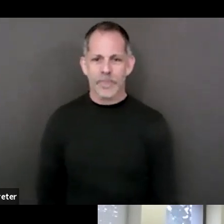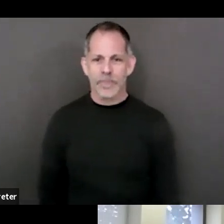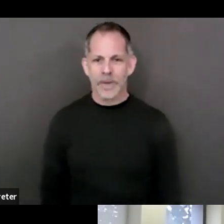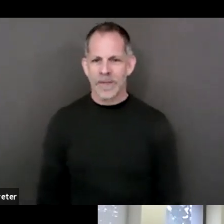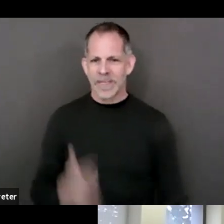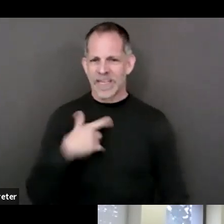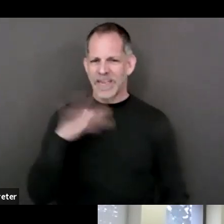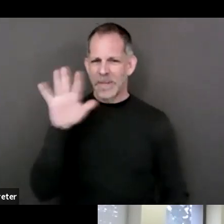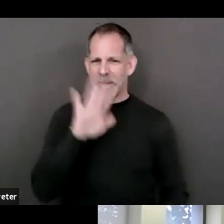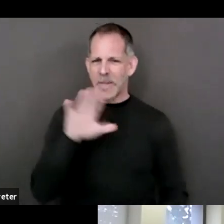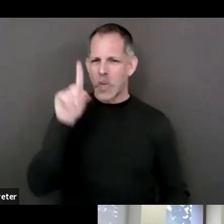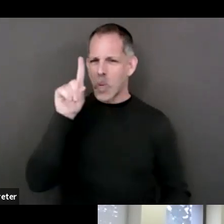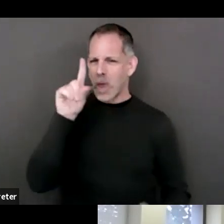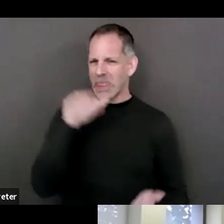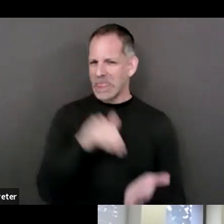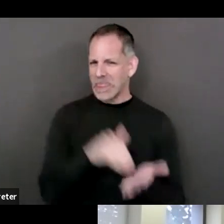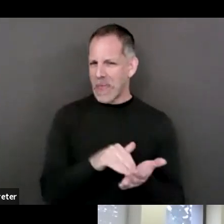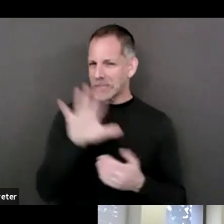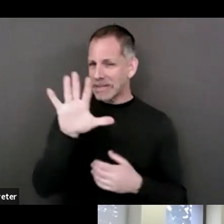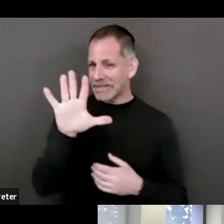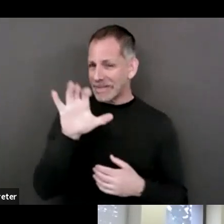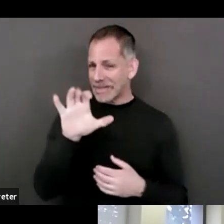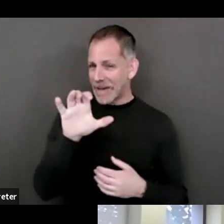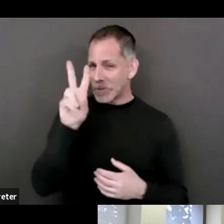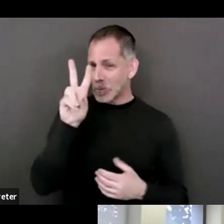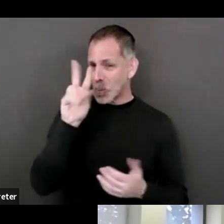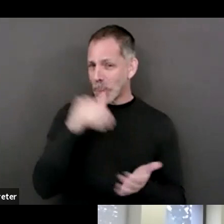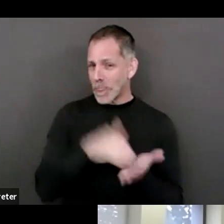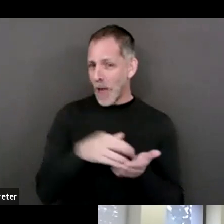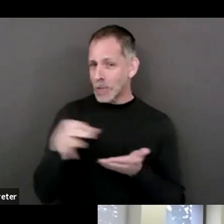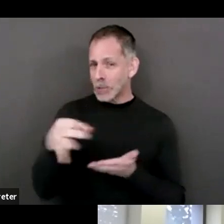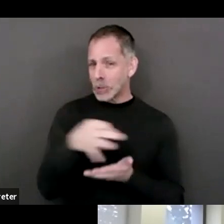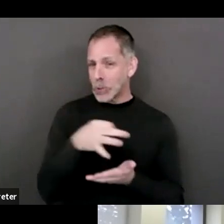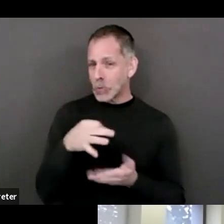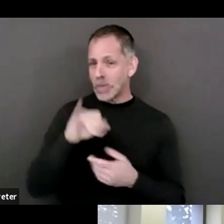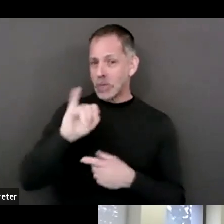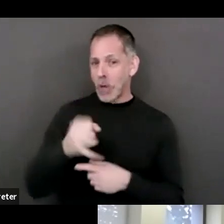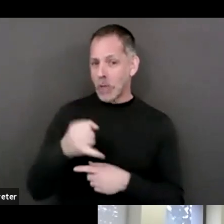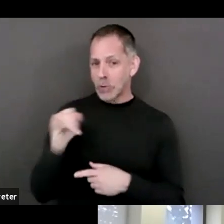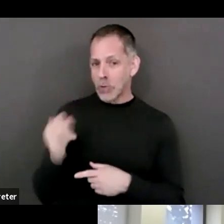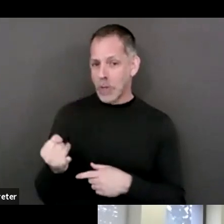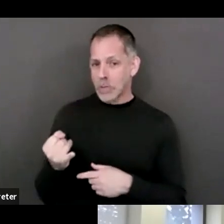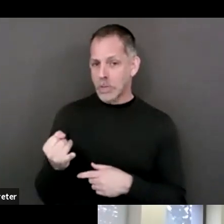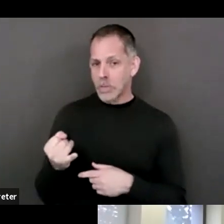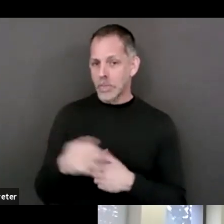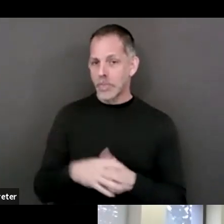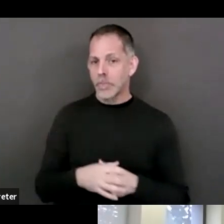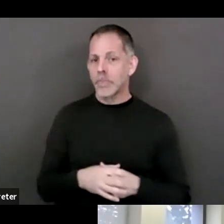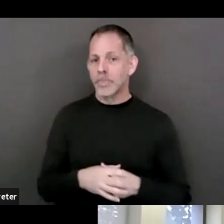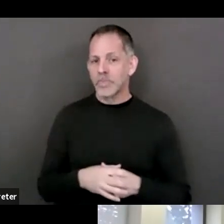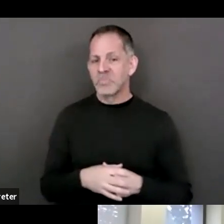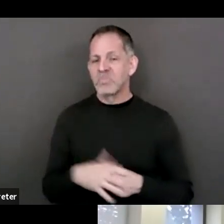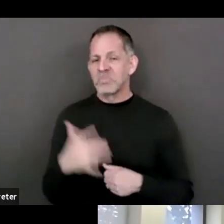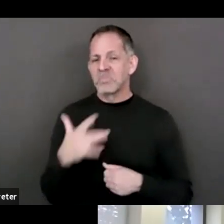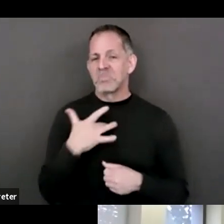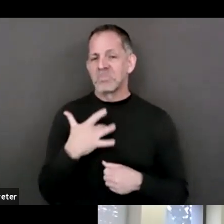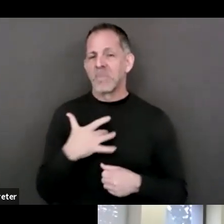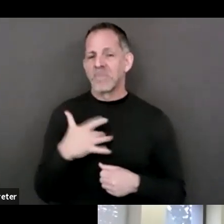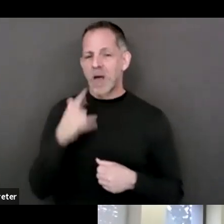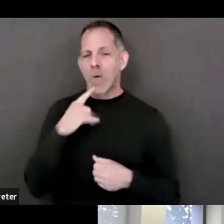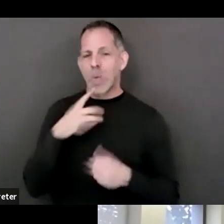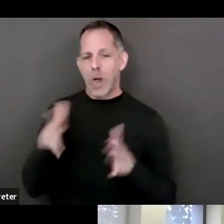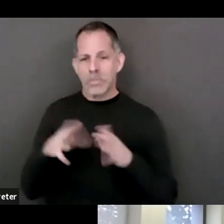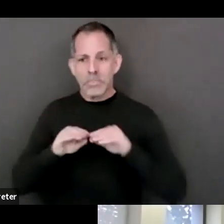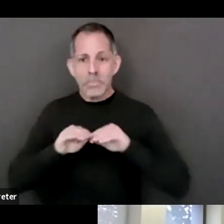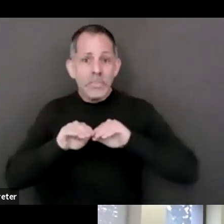2,000-ish doses left. Those are likely to make their way out through the community